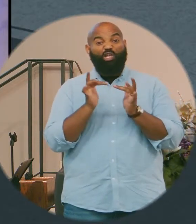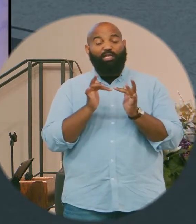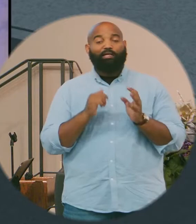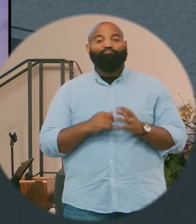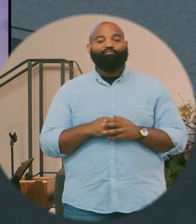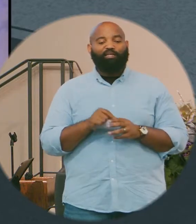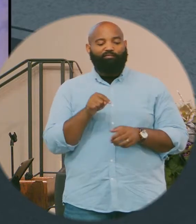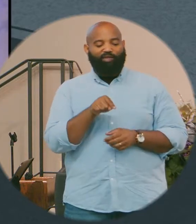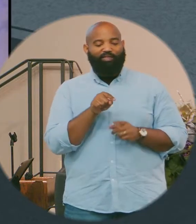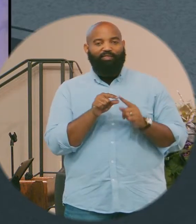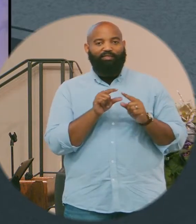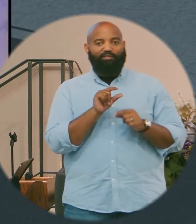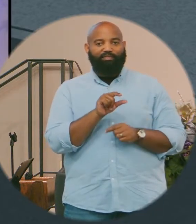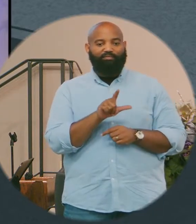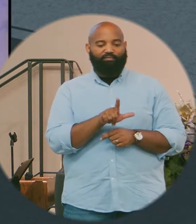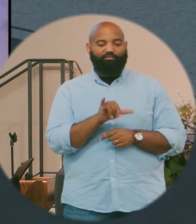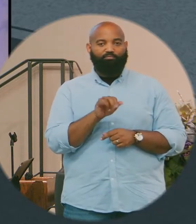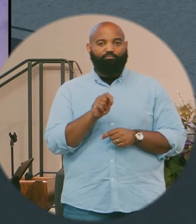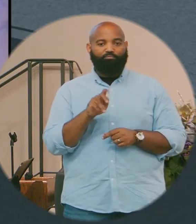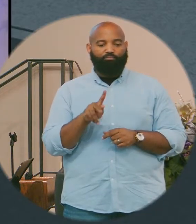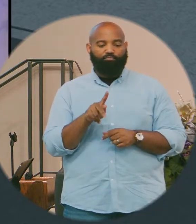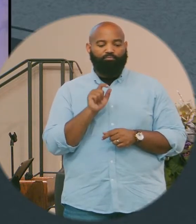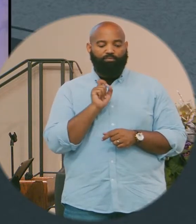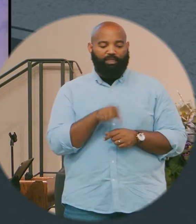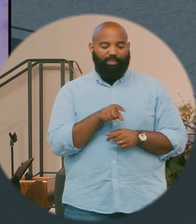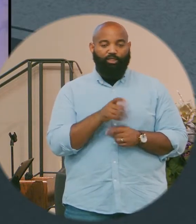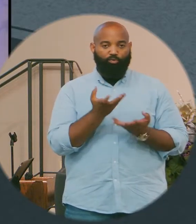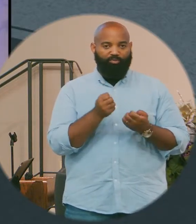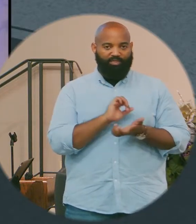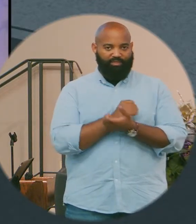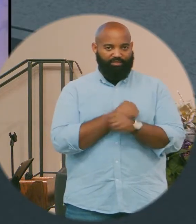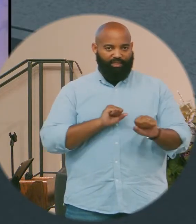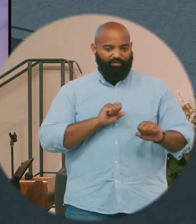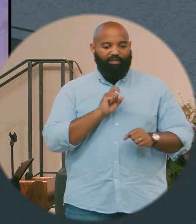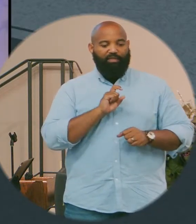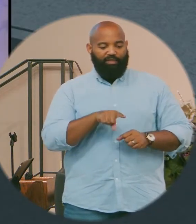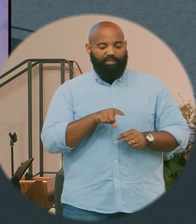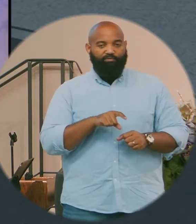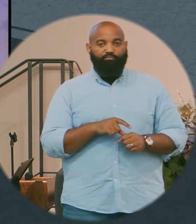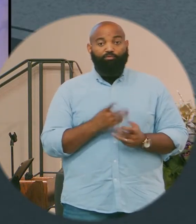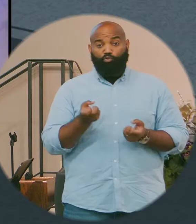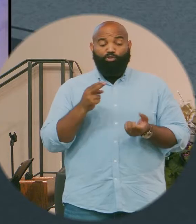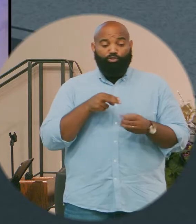If you want to accept Jesus Christ as your personal Savior, if